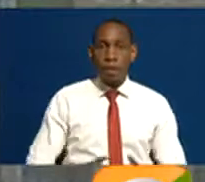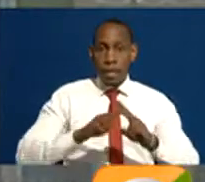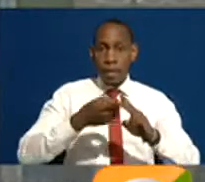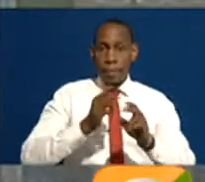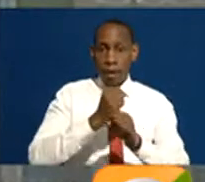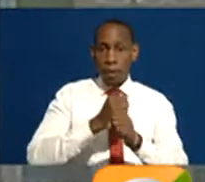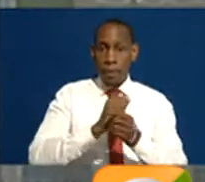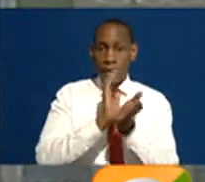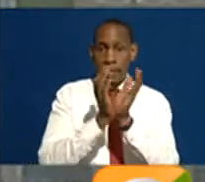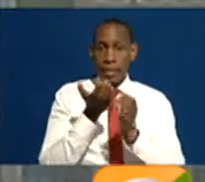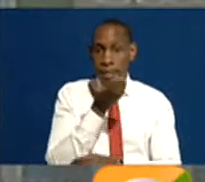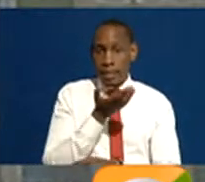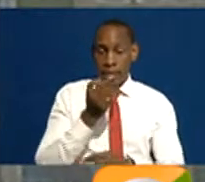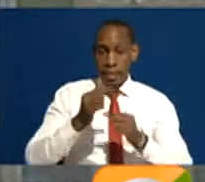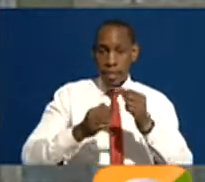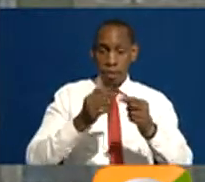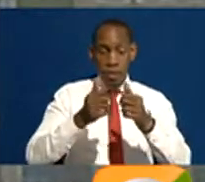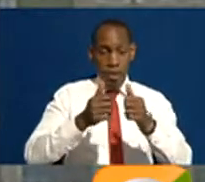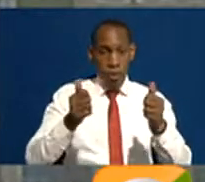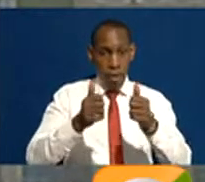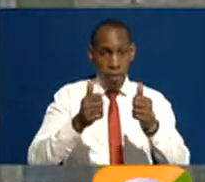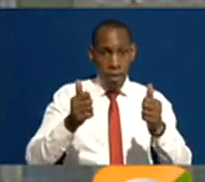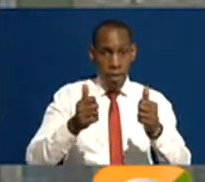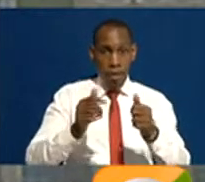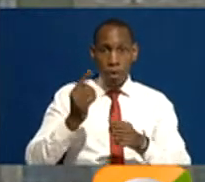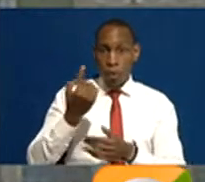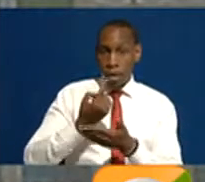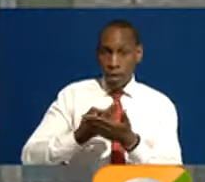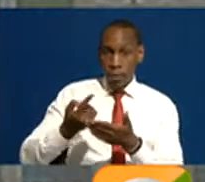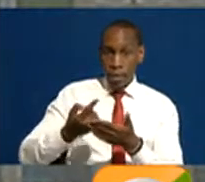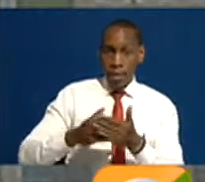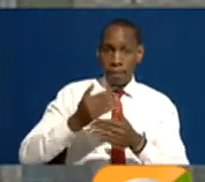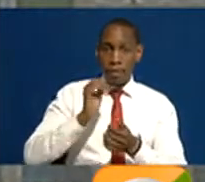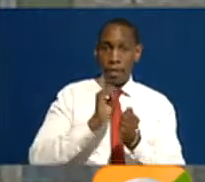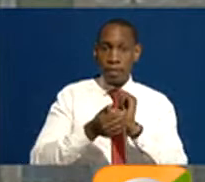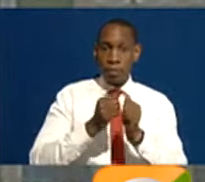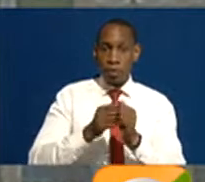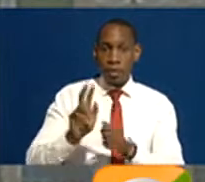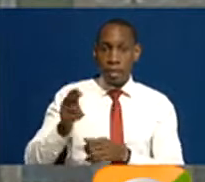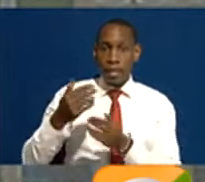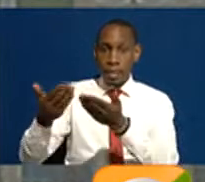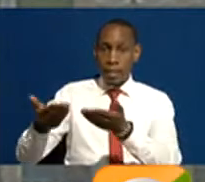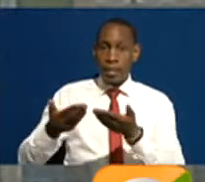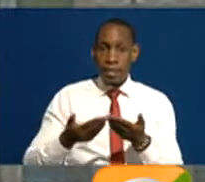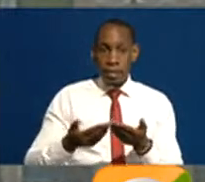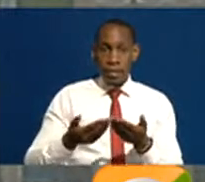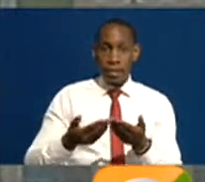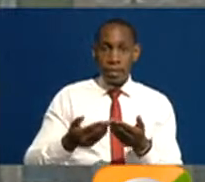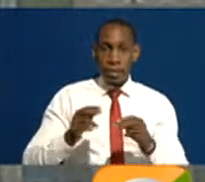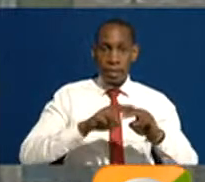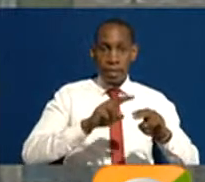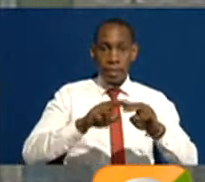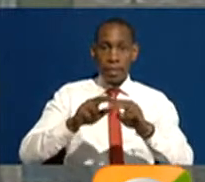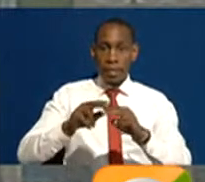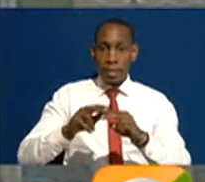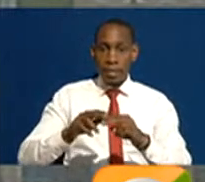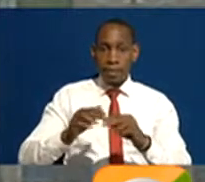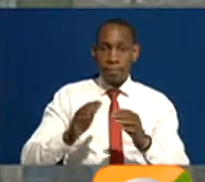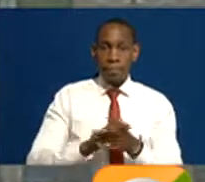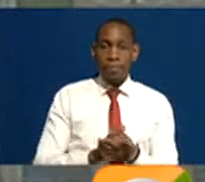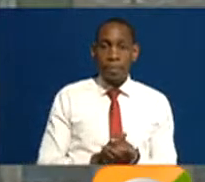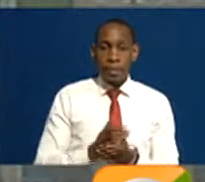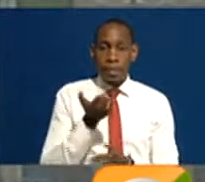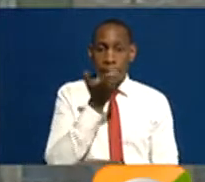It's at the Kasarani Stadium are in top gear less than a week after Sports Kenya receives seats for the upper tier of the